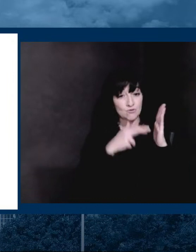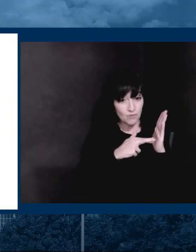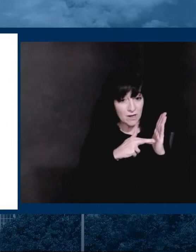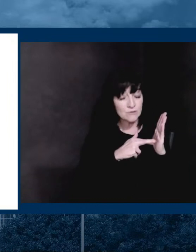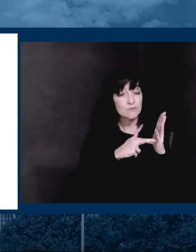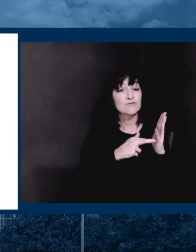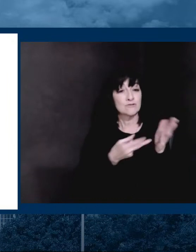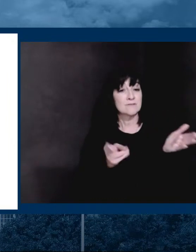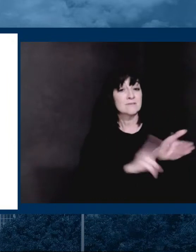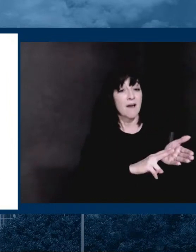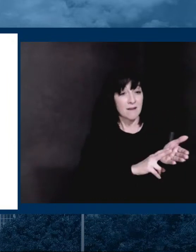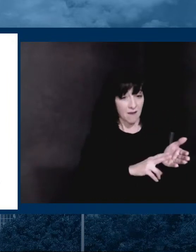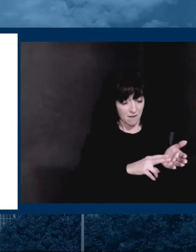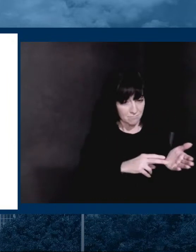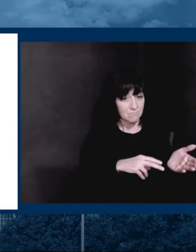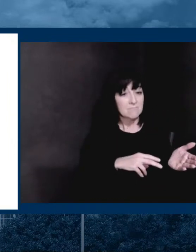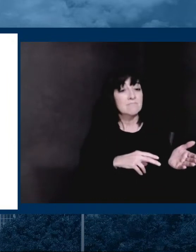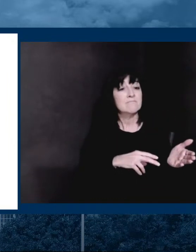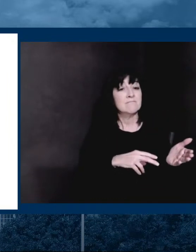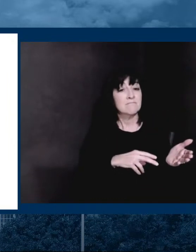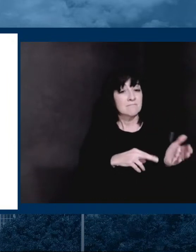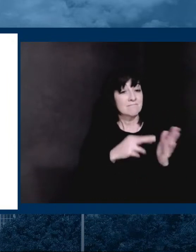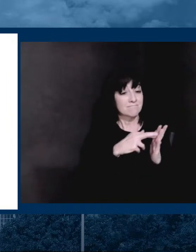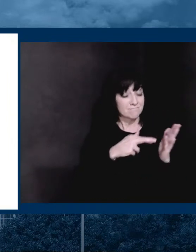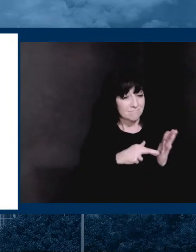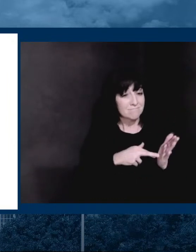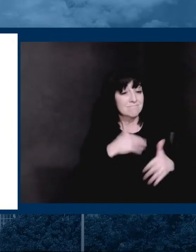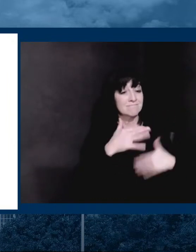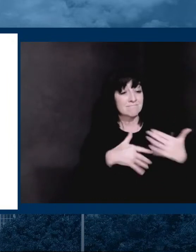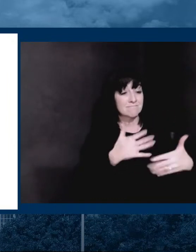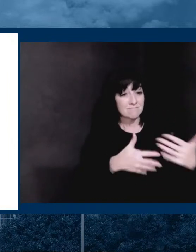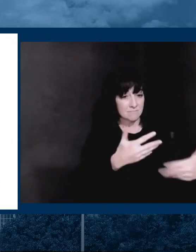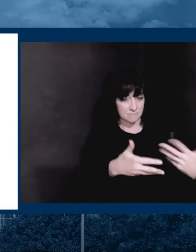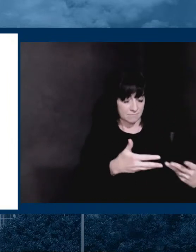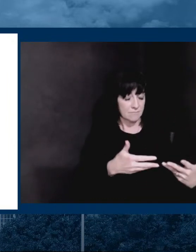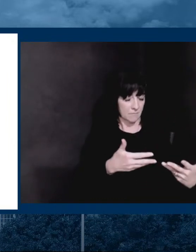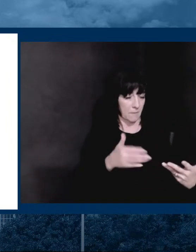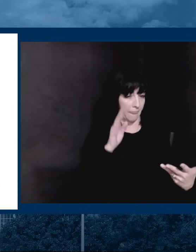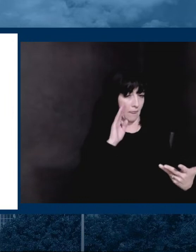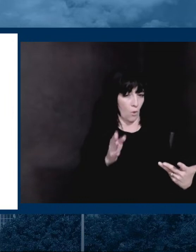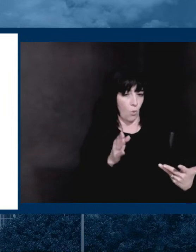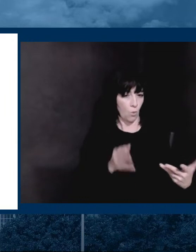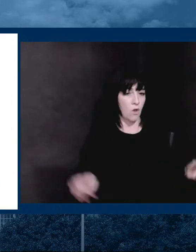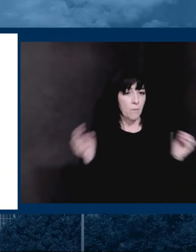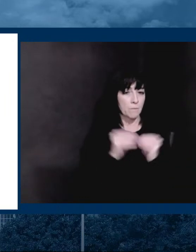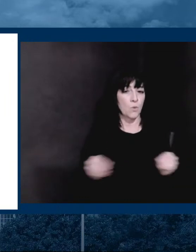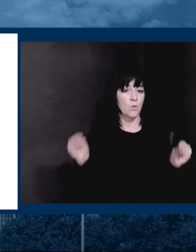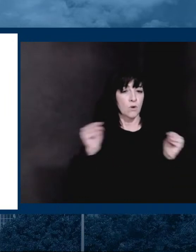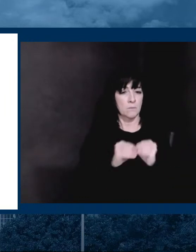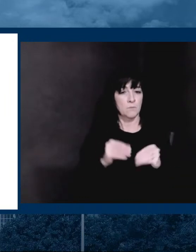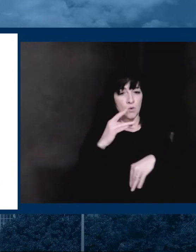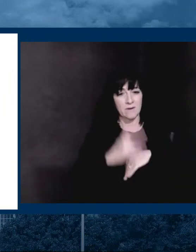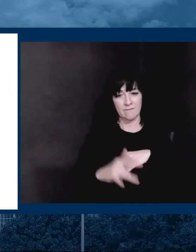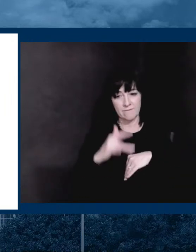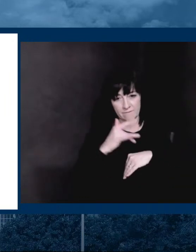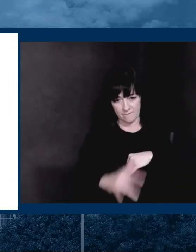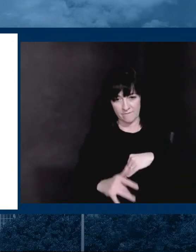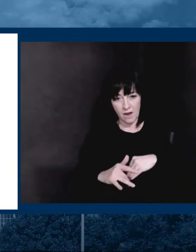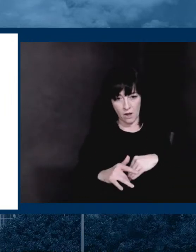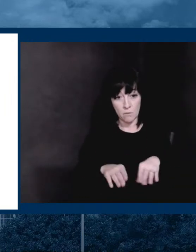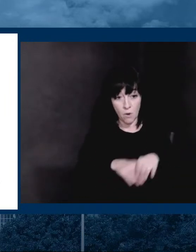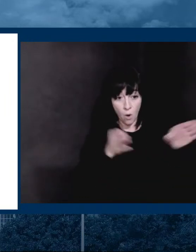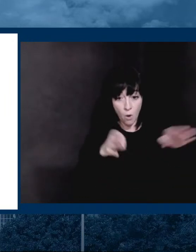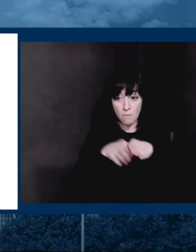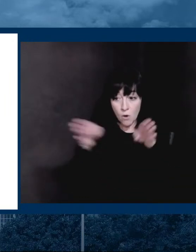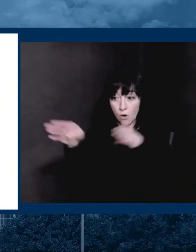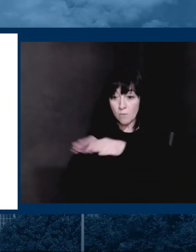Delvax system. And we're going to ramp that up with additional mass vaccination sites as we move into the